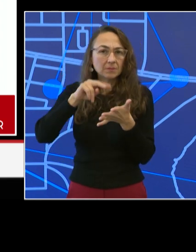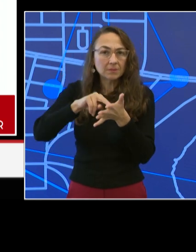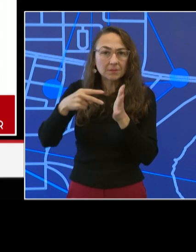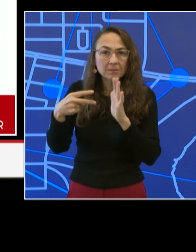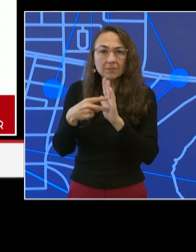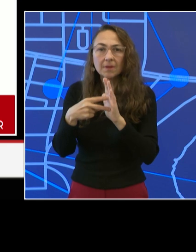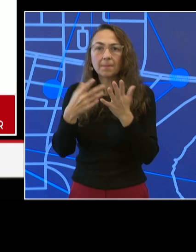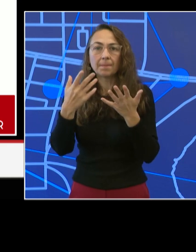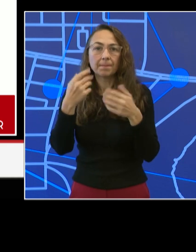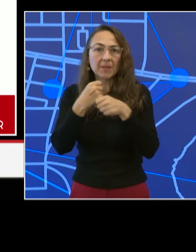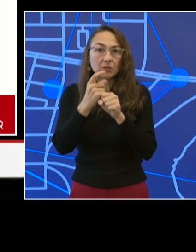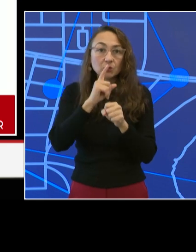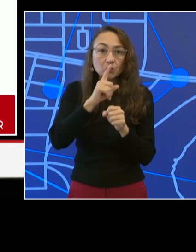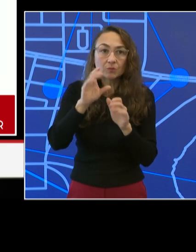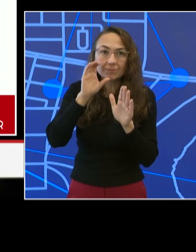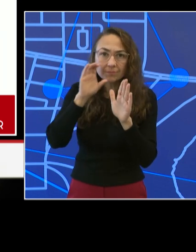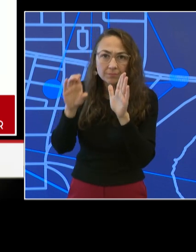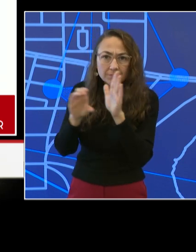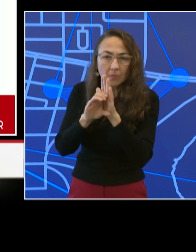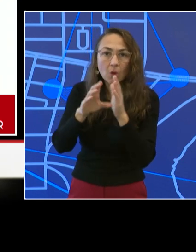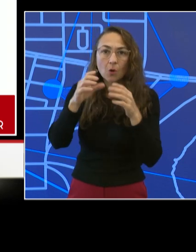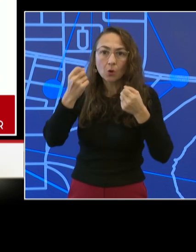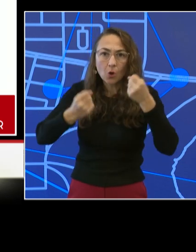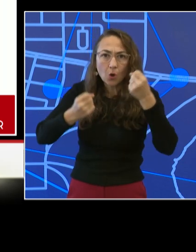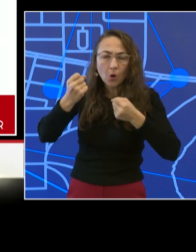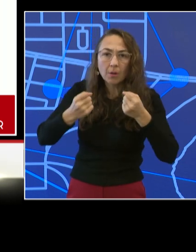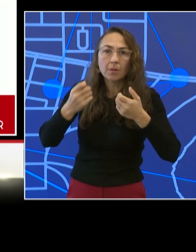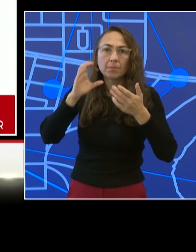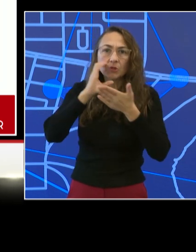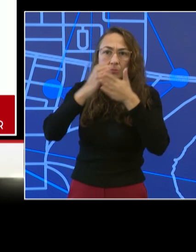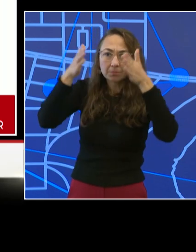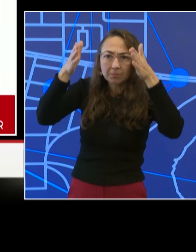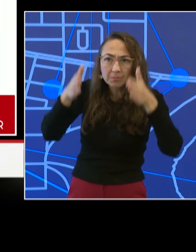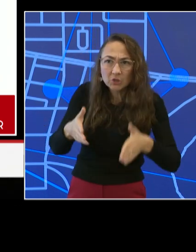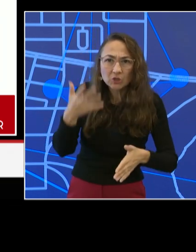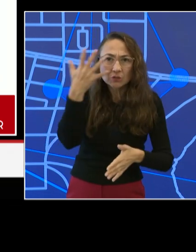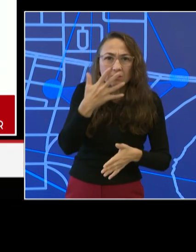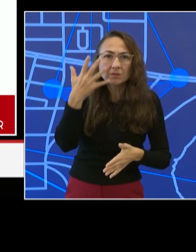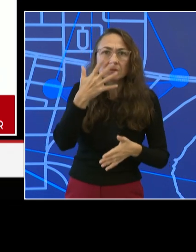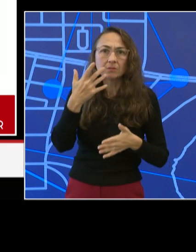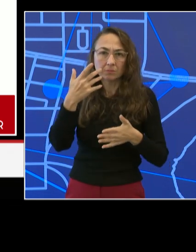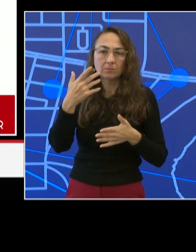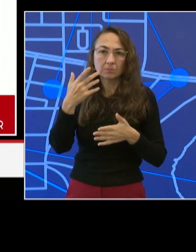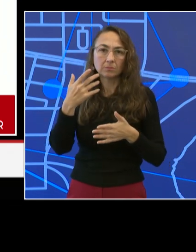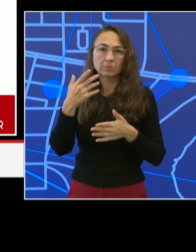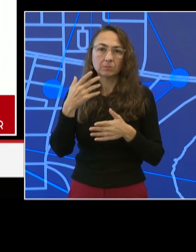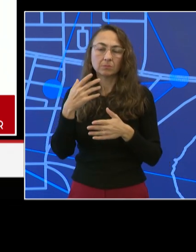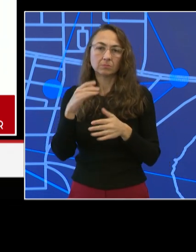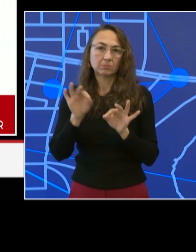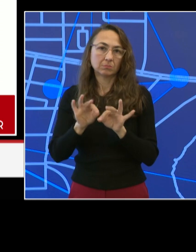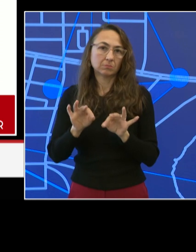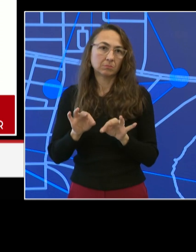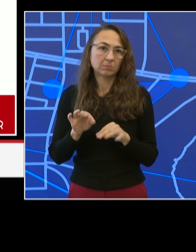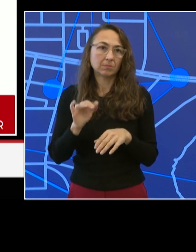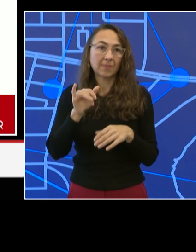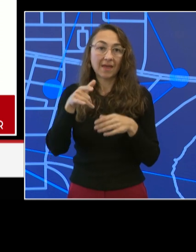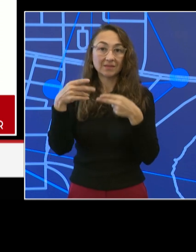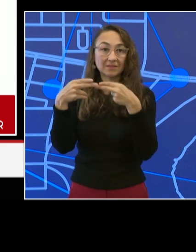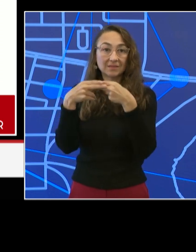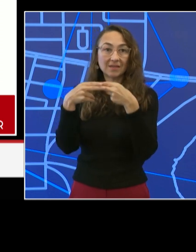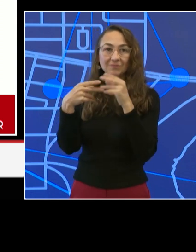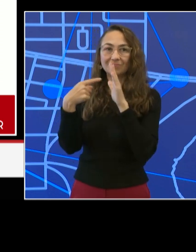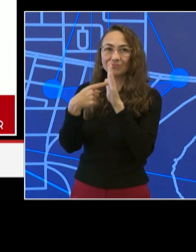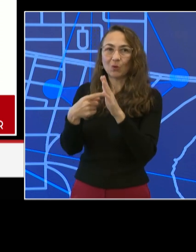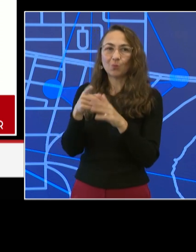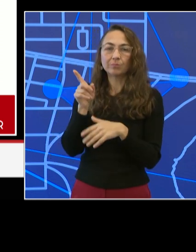images from our Real-Time Crime Center to the public. The posts include on this slide are just some of the instances where we pushed